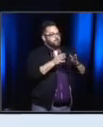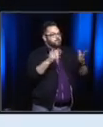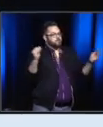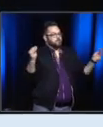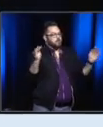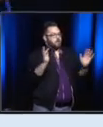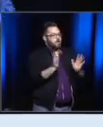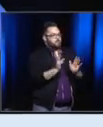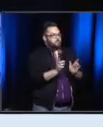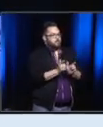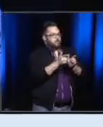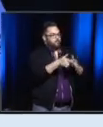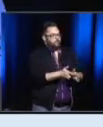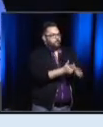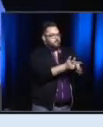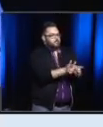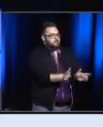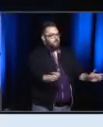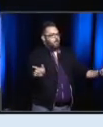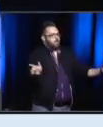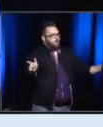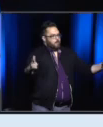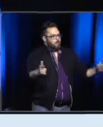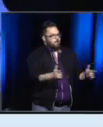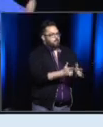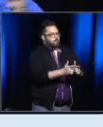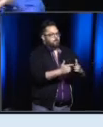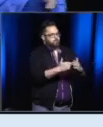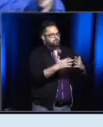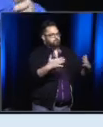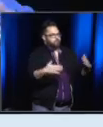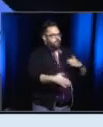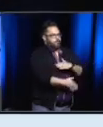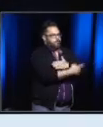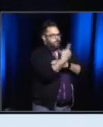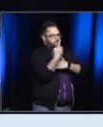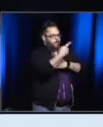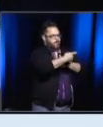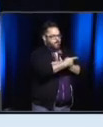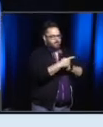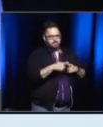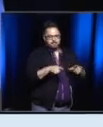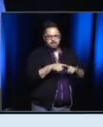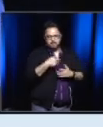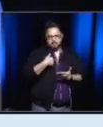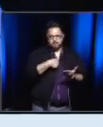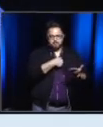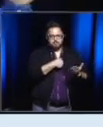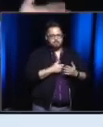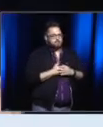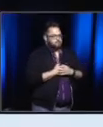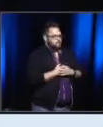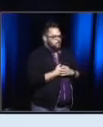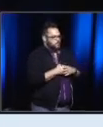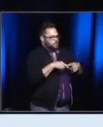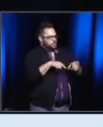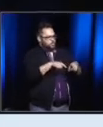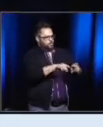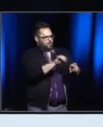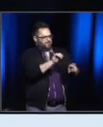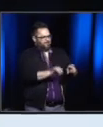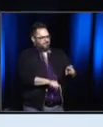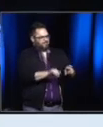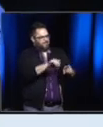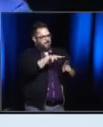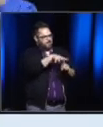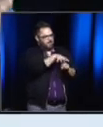the day, much like we do. This is a pretty big fuse. So it's in that fission-fusion context